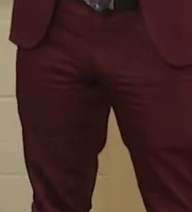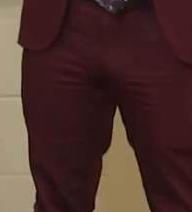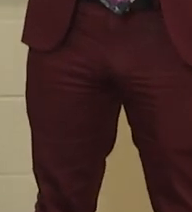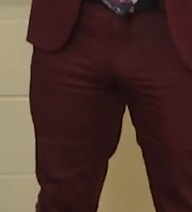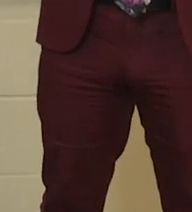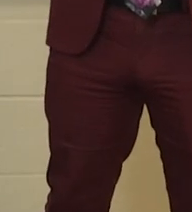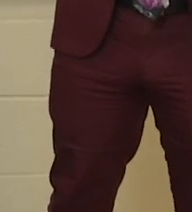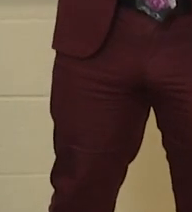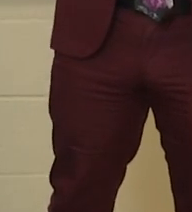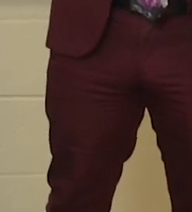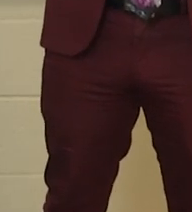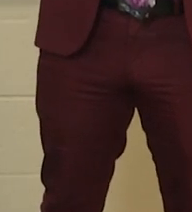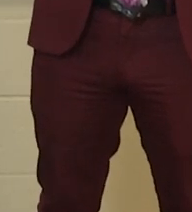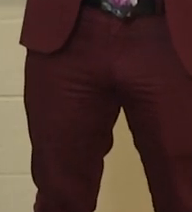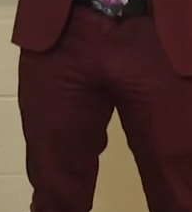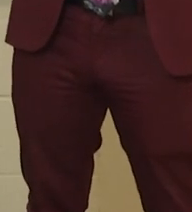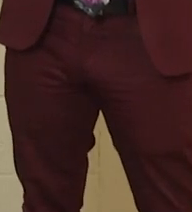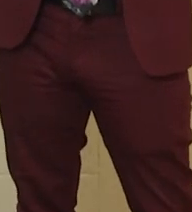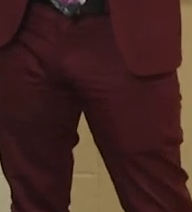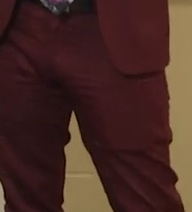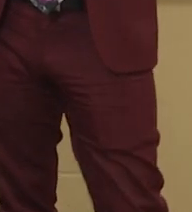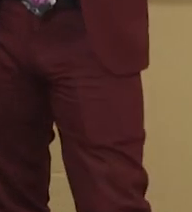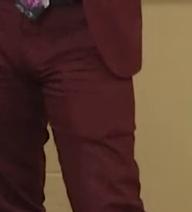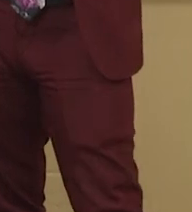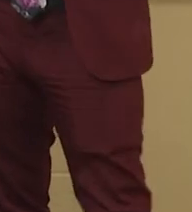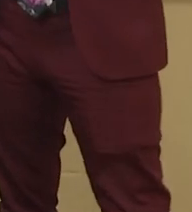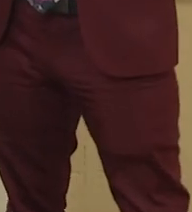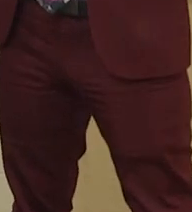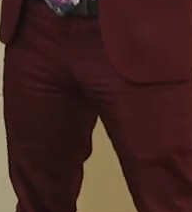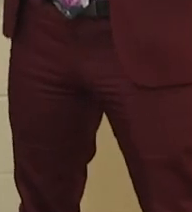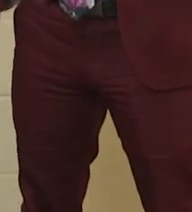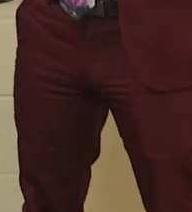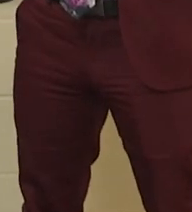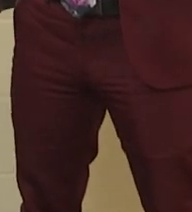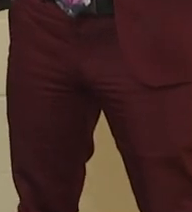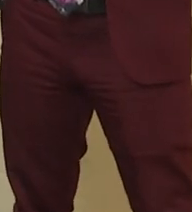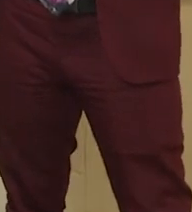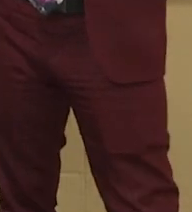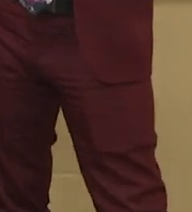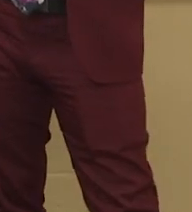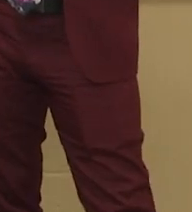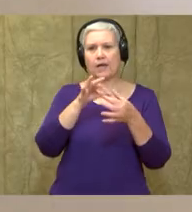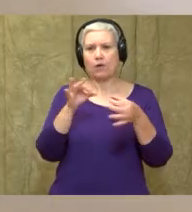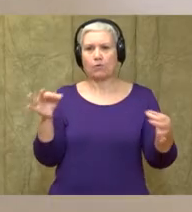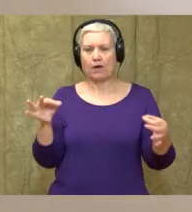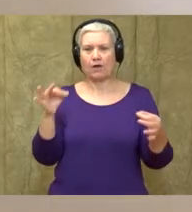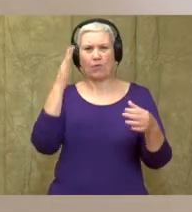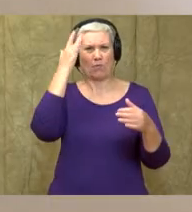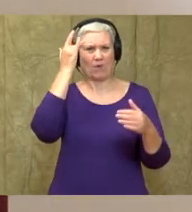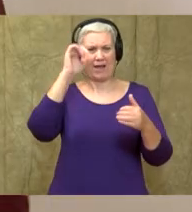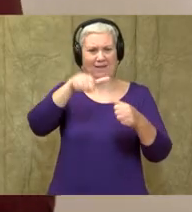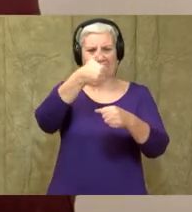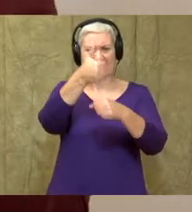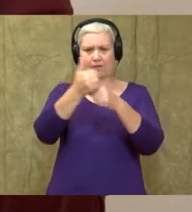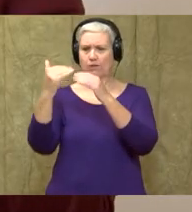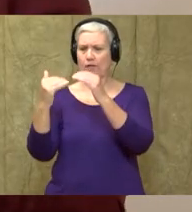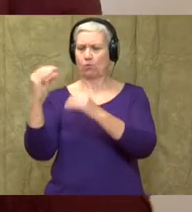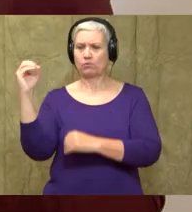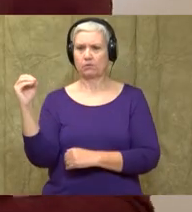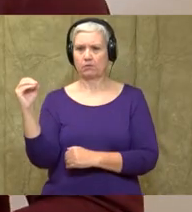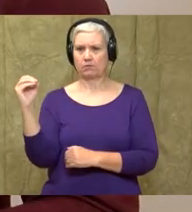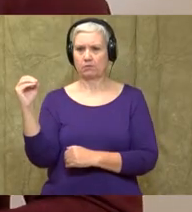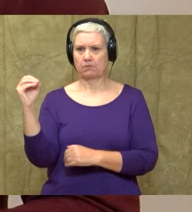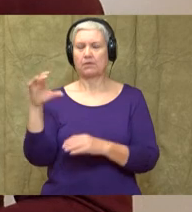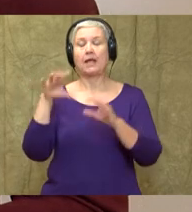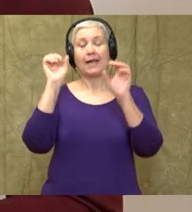about why it's important that we looked at quadratic equations, specifically why they're set equal to zero. Then thinking about,